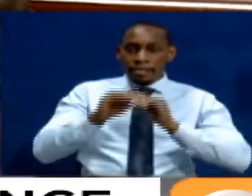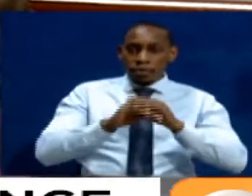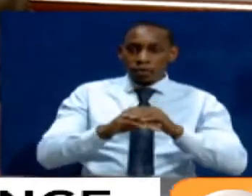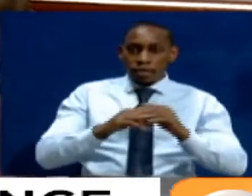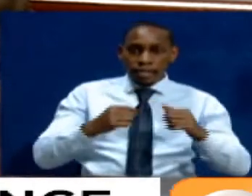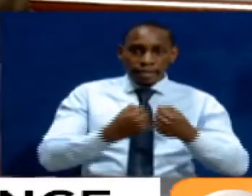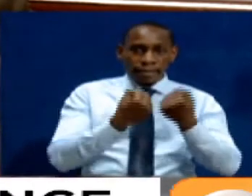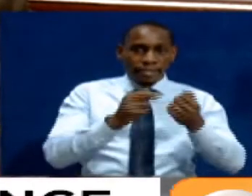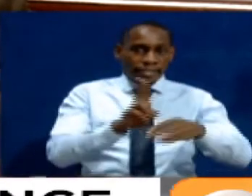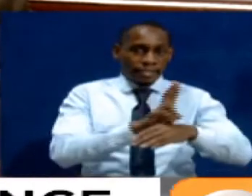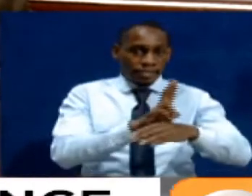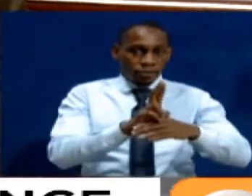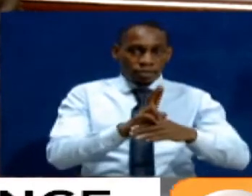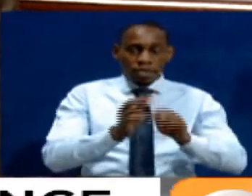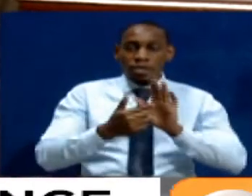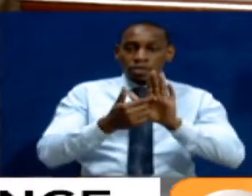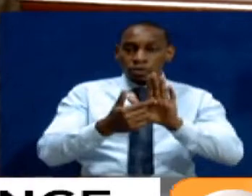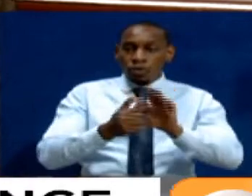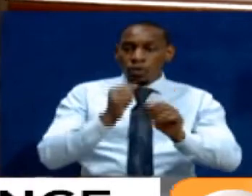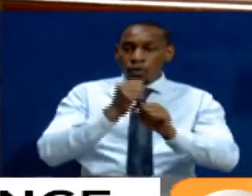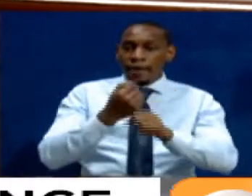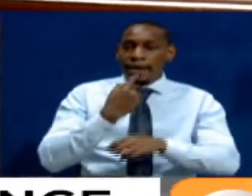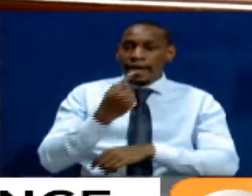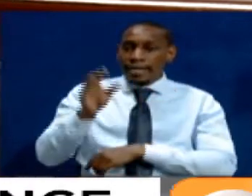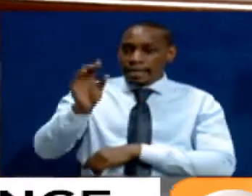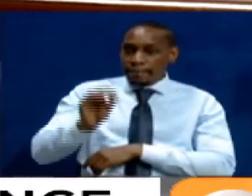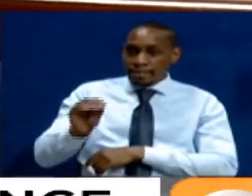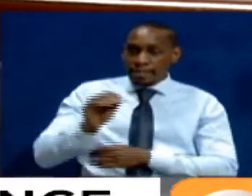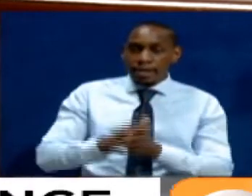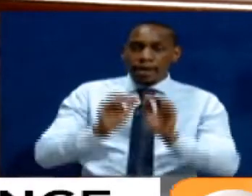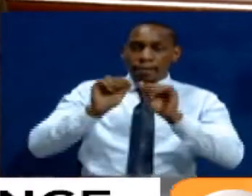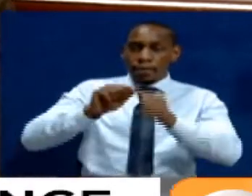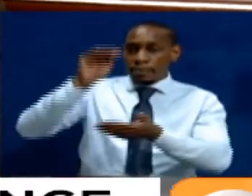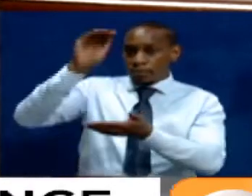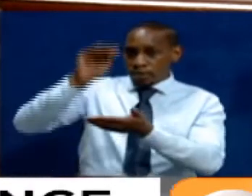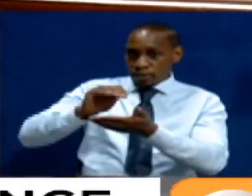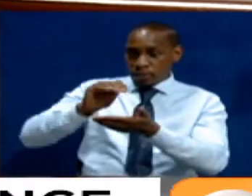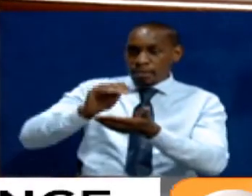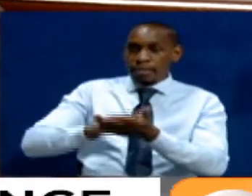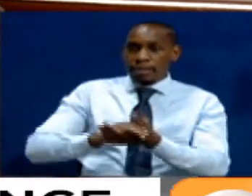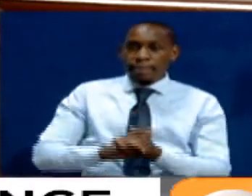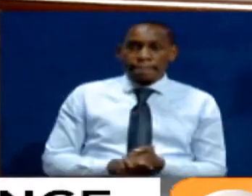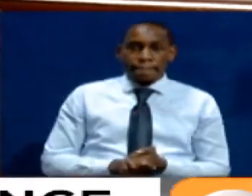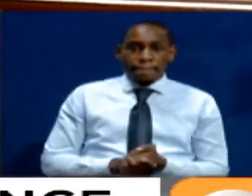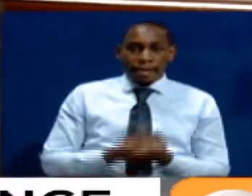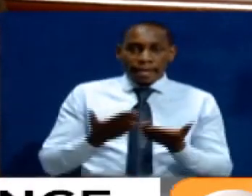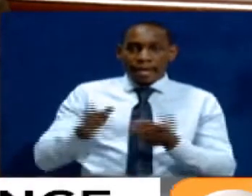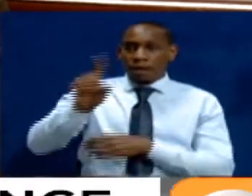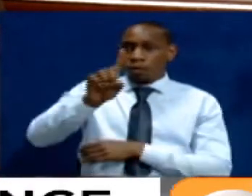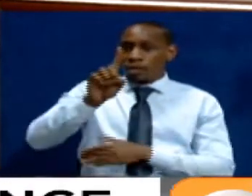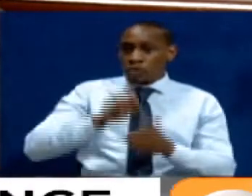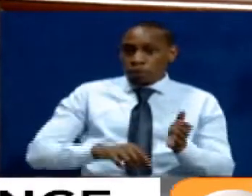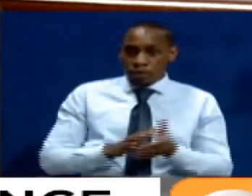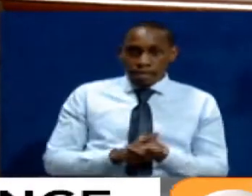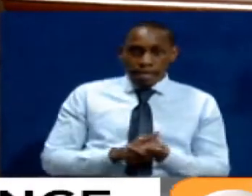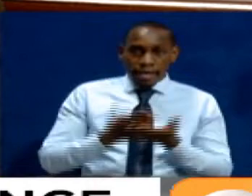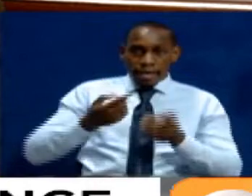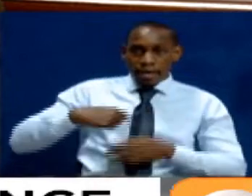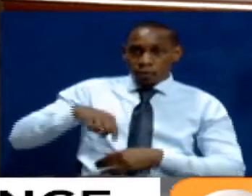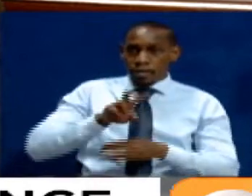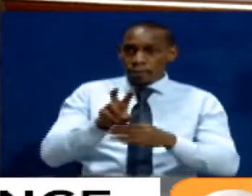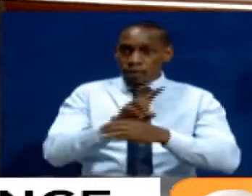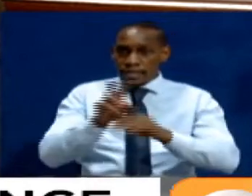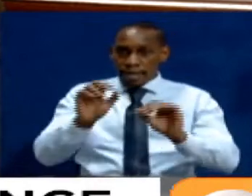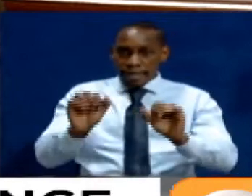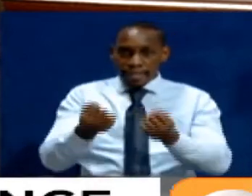under emergency use have proven to be 100%. They are able to reduce that. So then the question is, how do we monitor